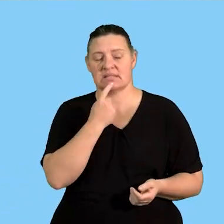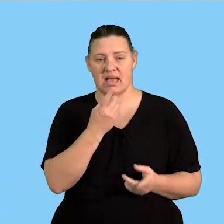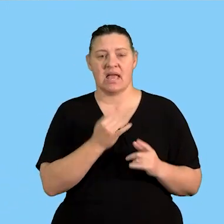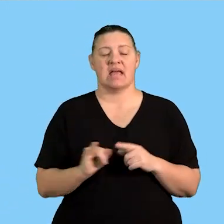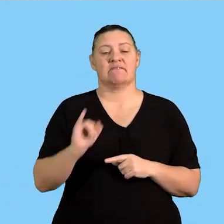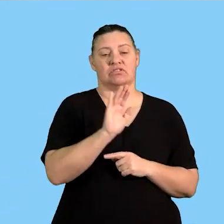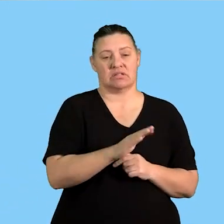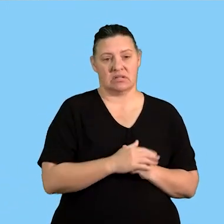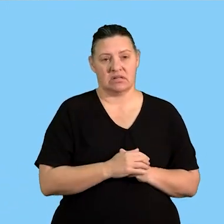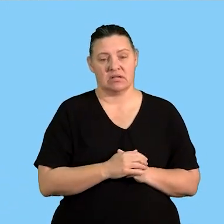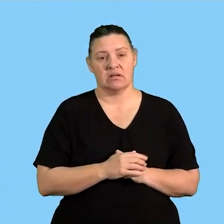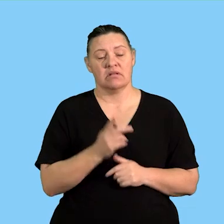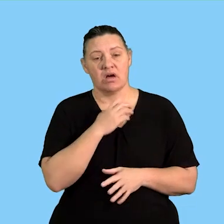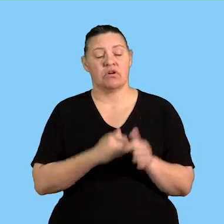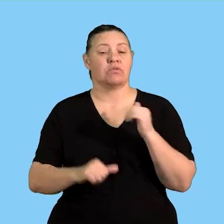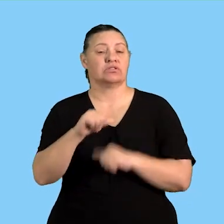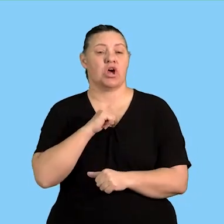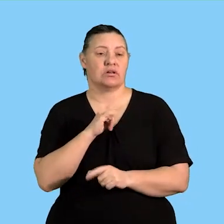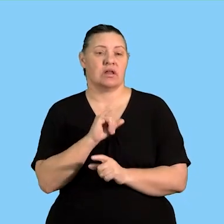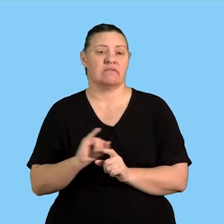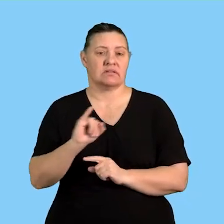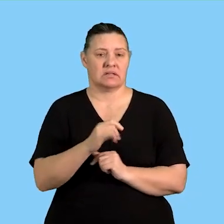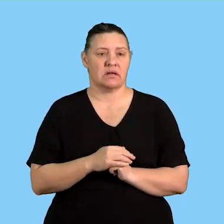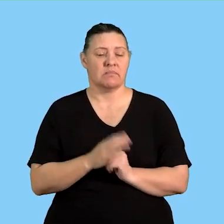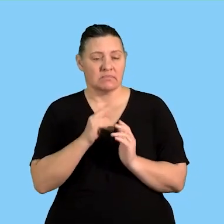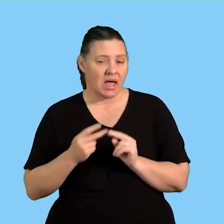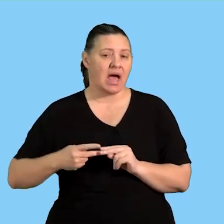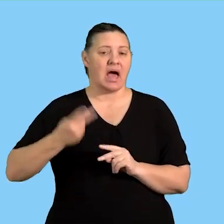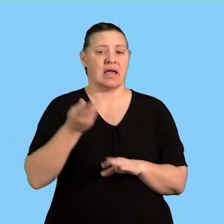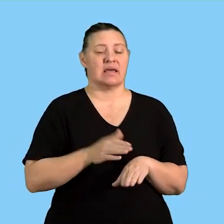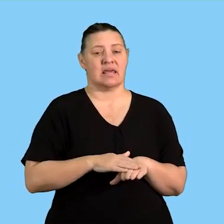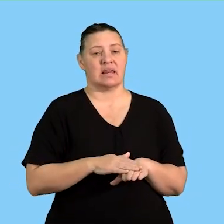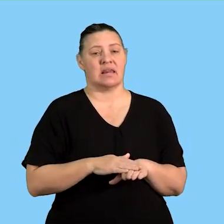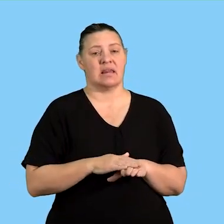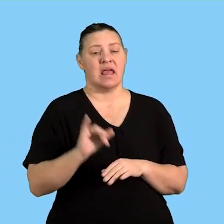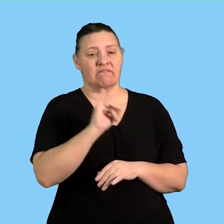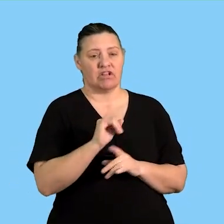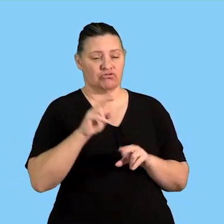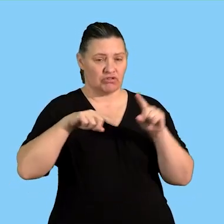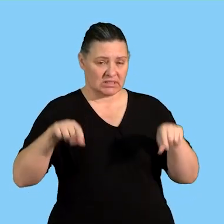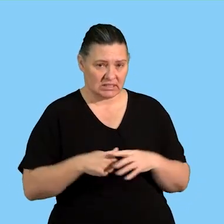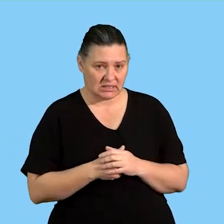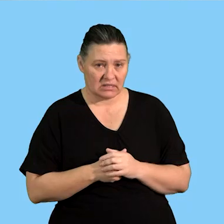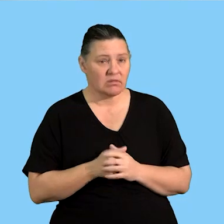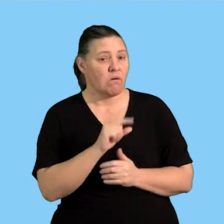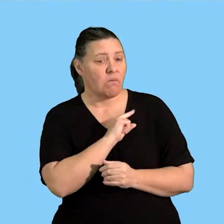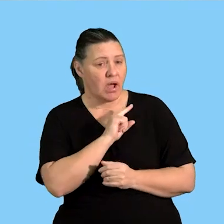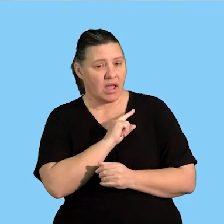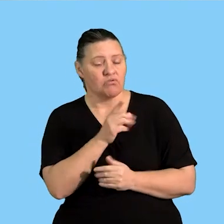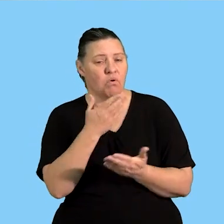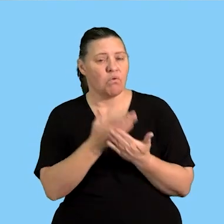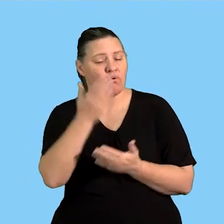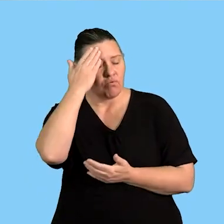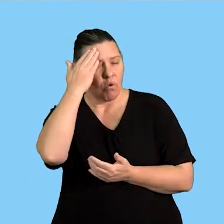inflation. So the return on investment should be higher than the inflation rate, so that now you know that